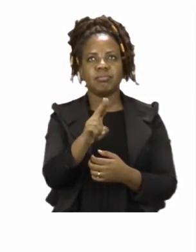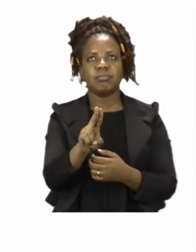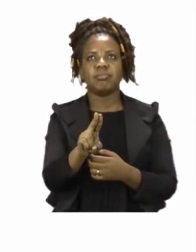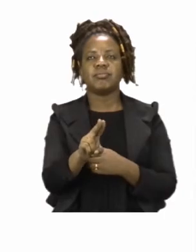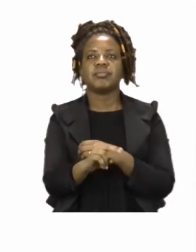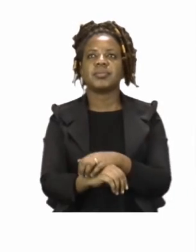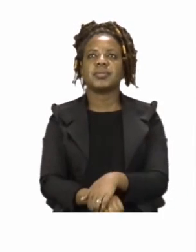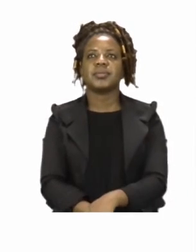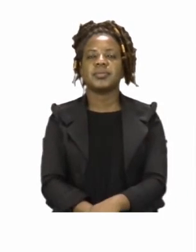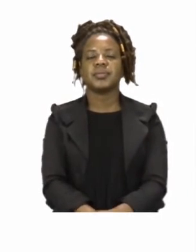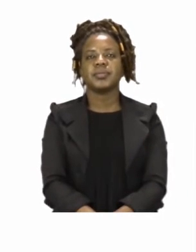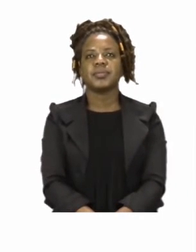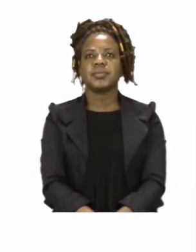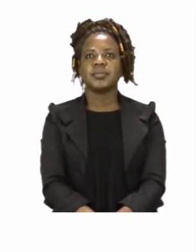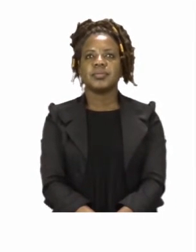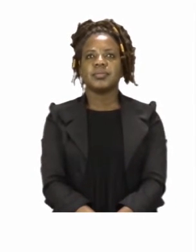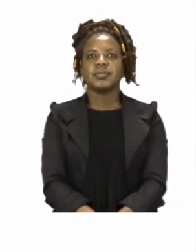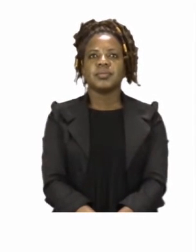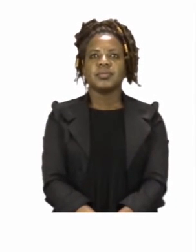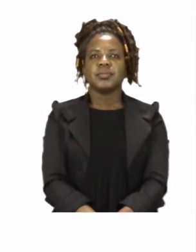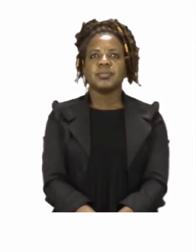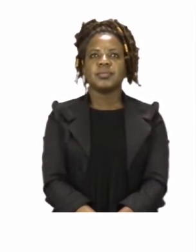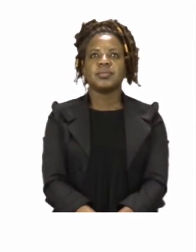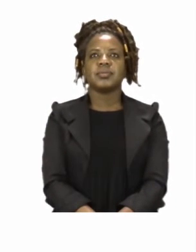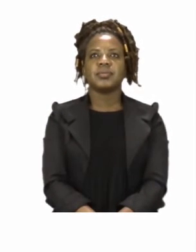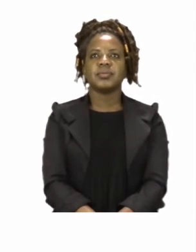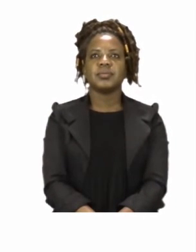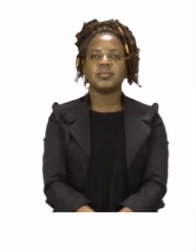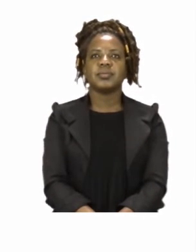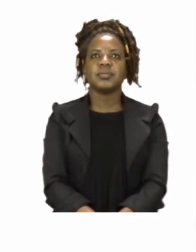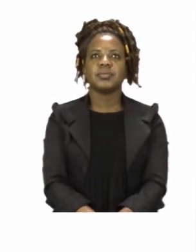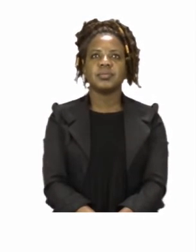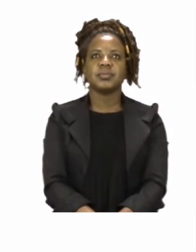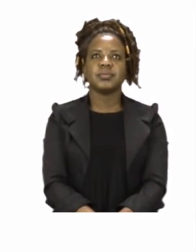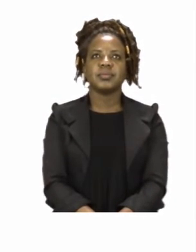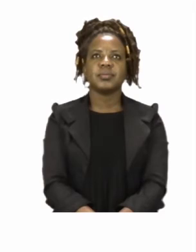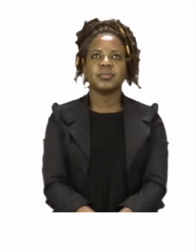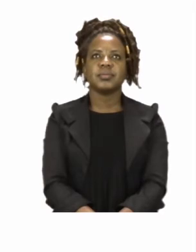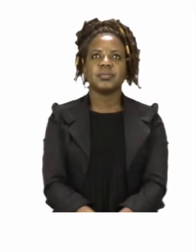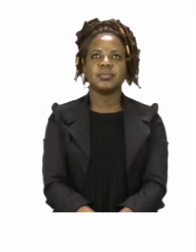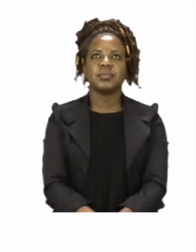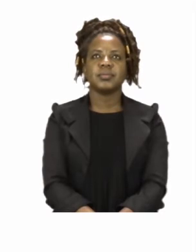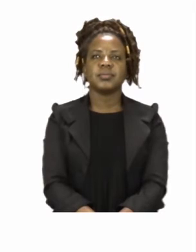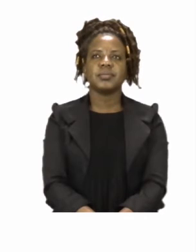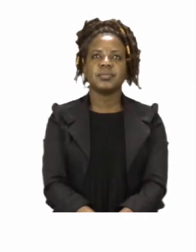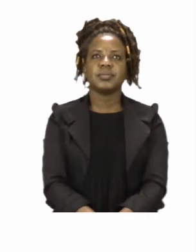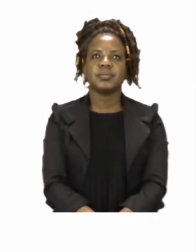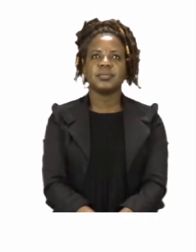makes the word phone phone one syllable